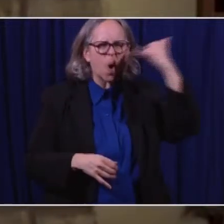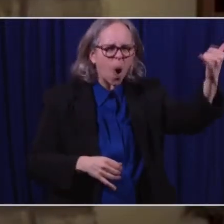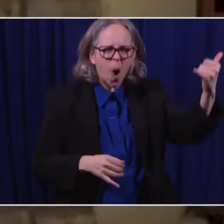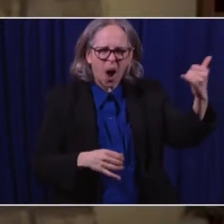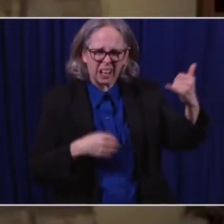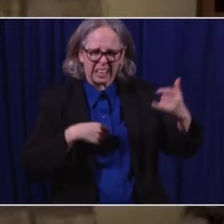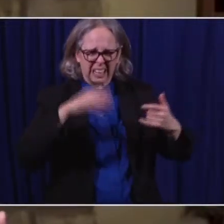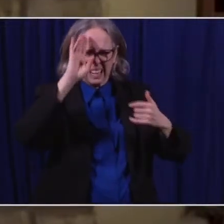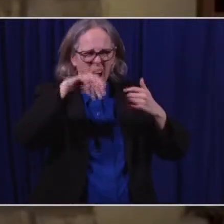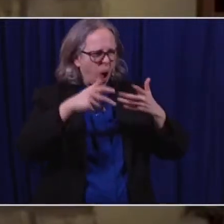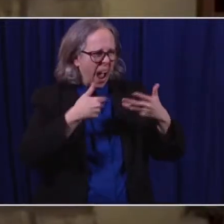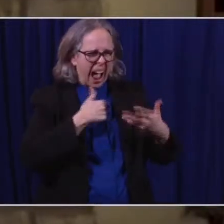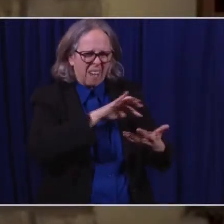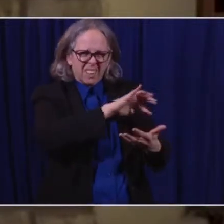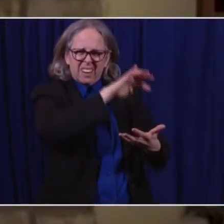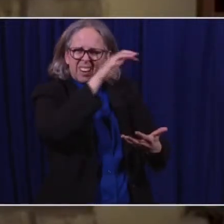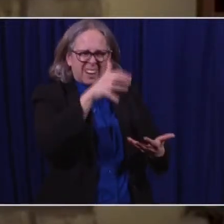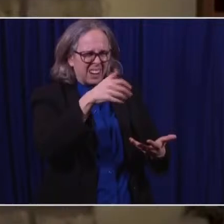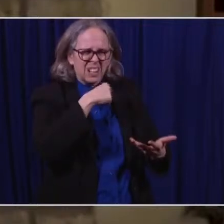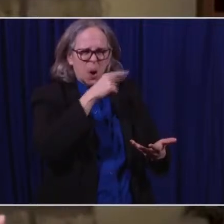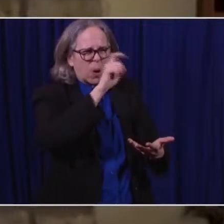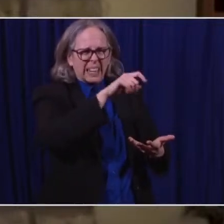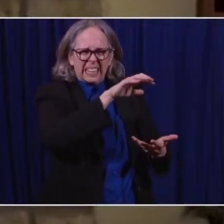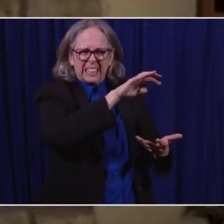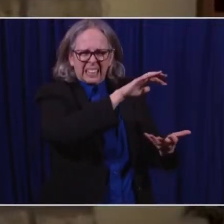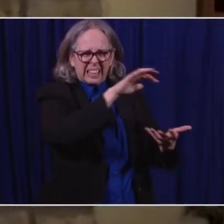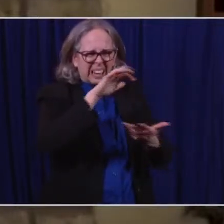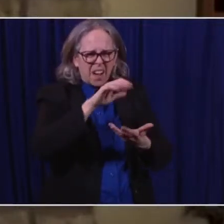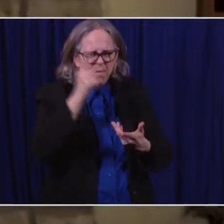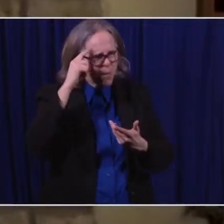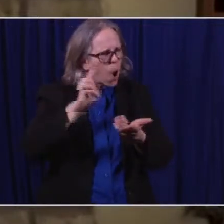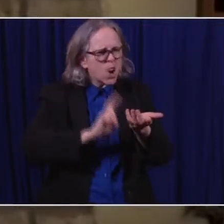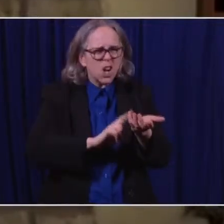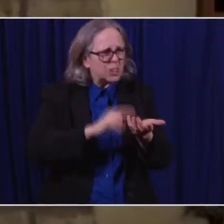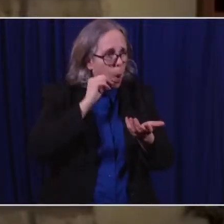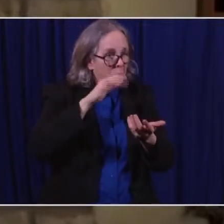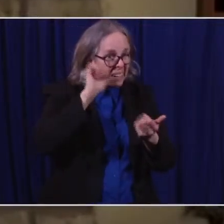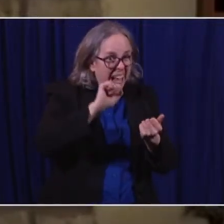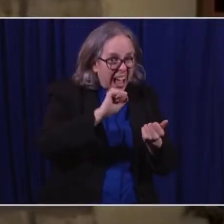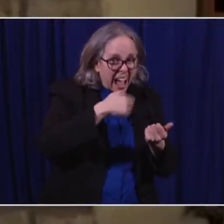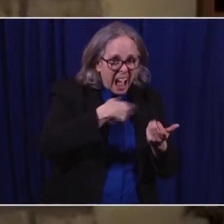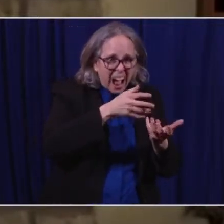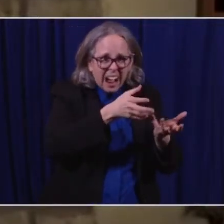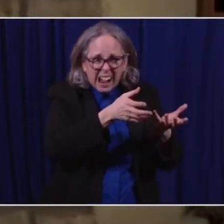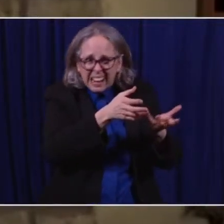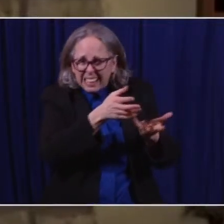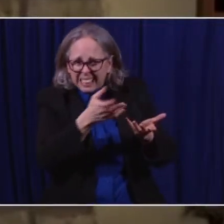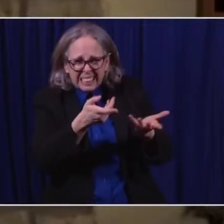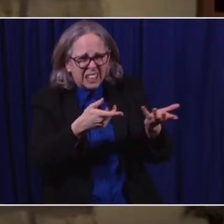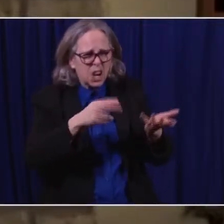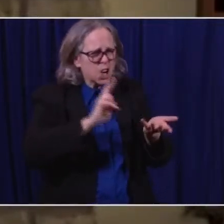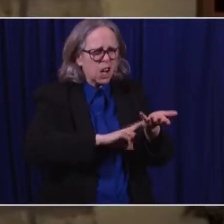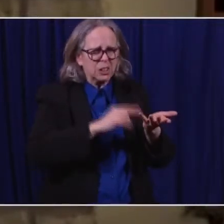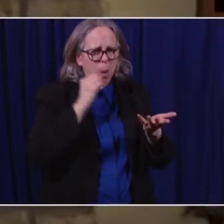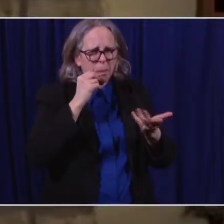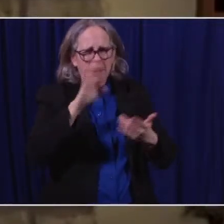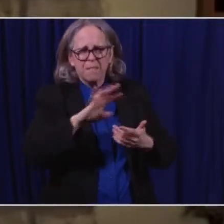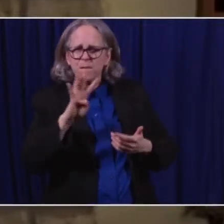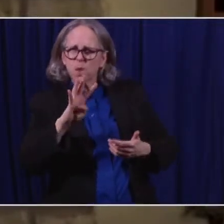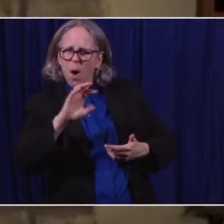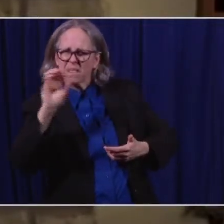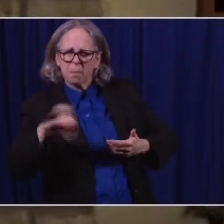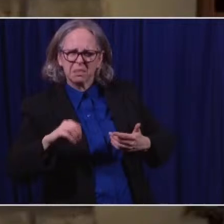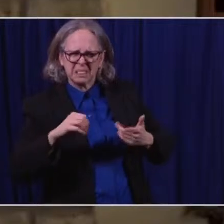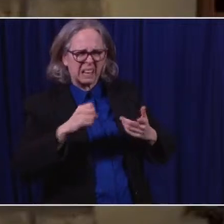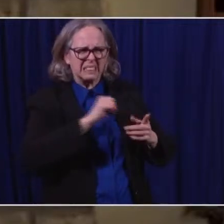We're not going to draw the entire number down because we're only running a 45% or so, 50% at the most of our staff